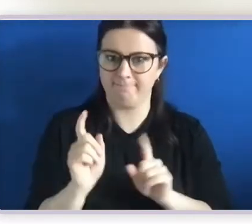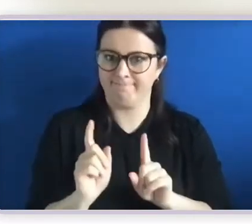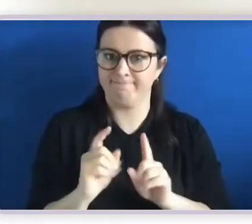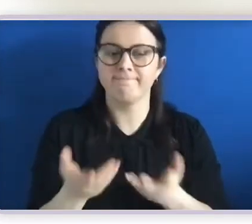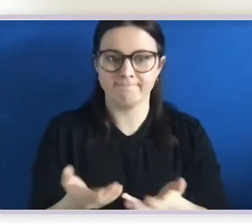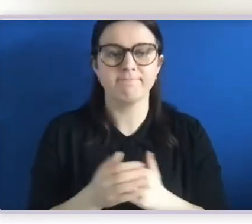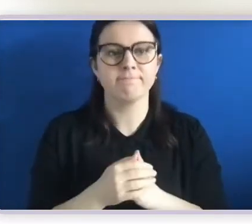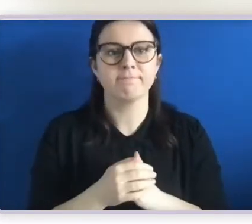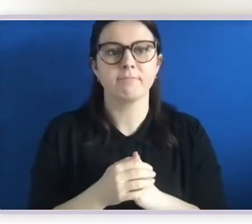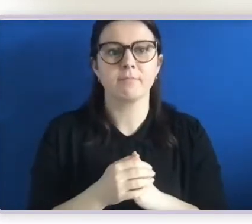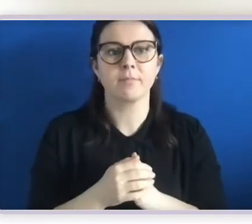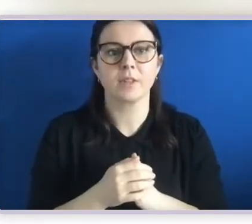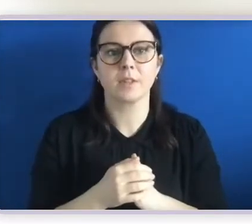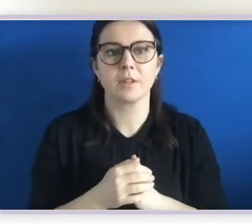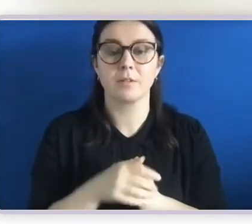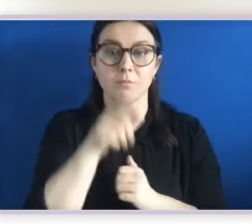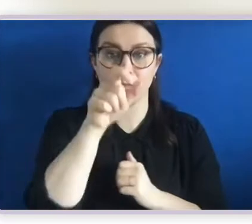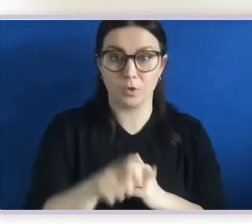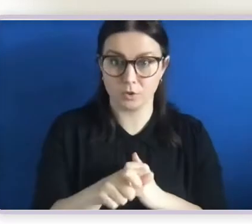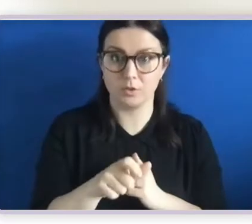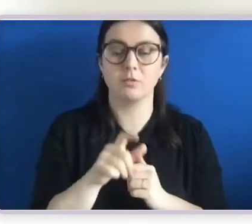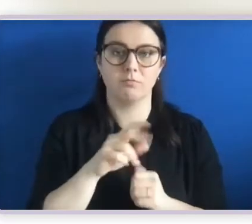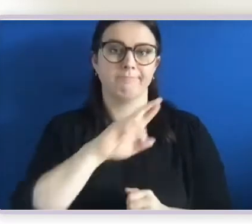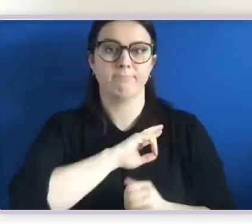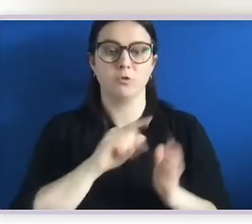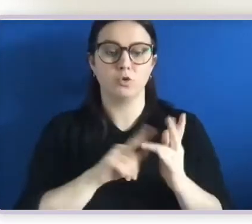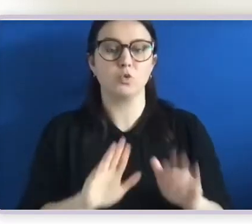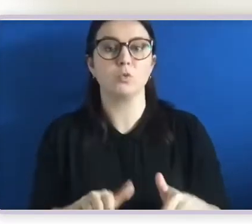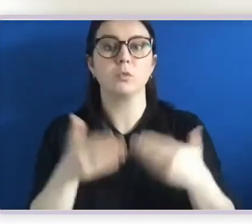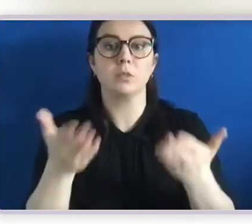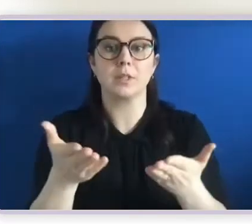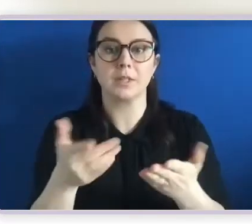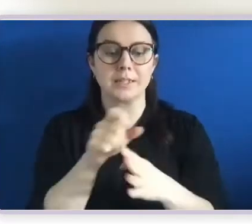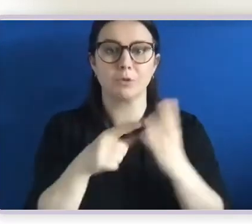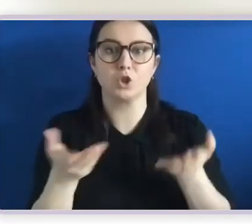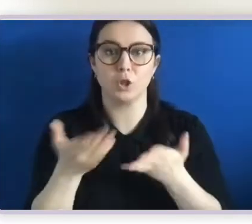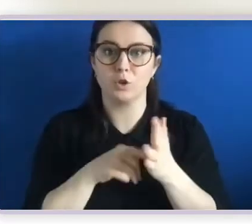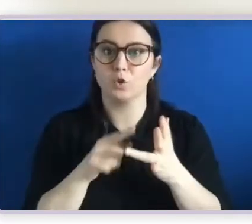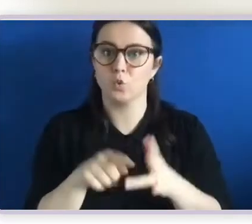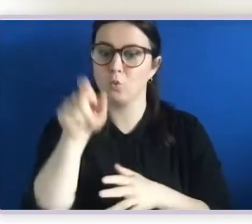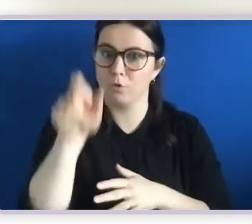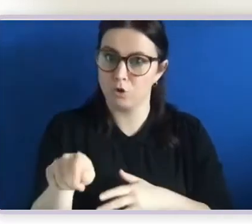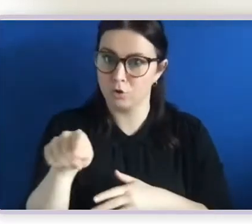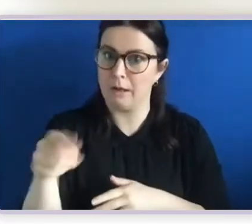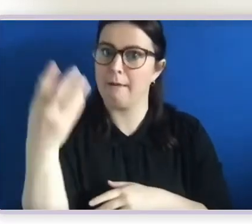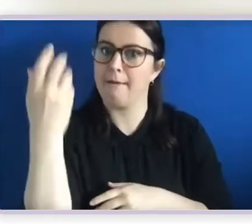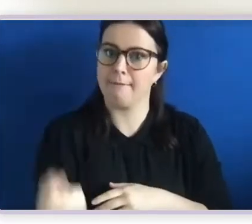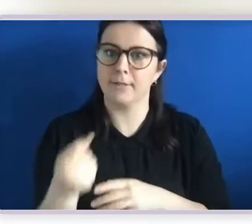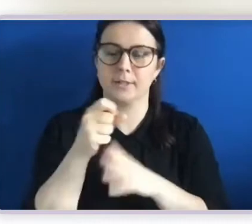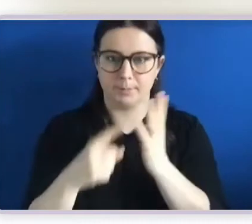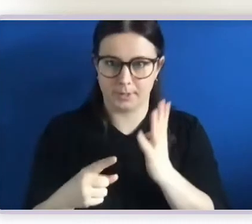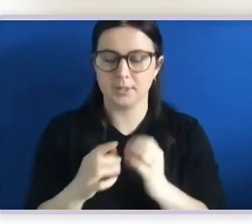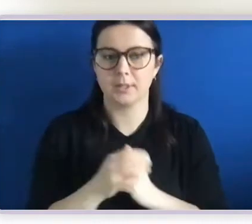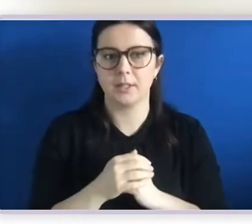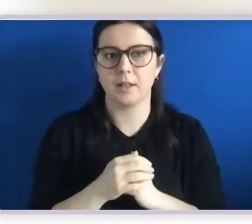Obviously, it's someone who provides a disability service to a person with disability. And it can be